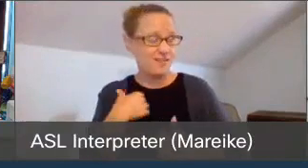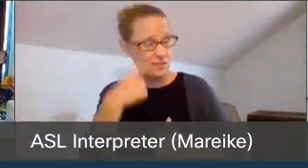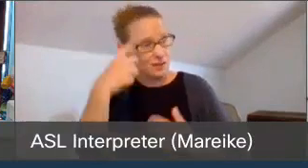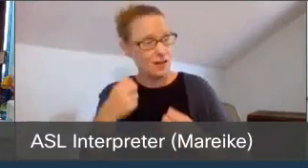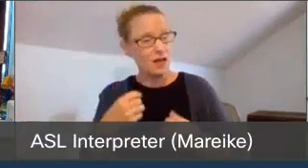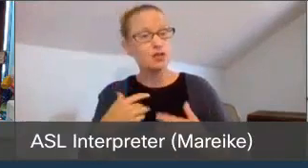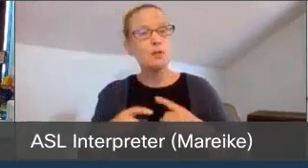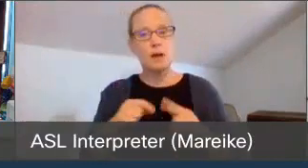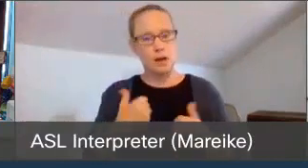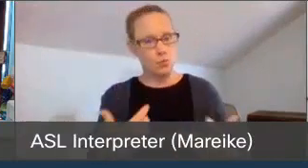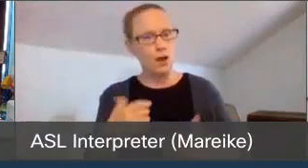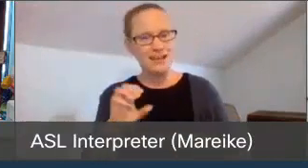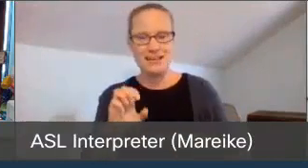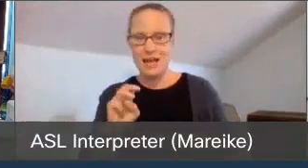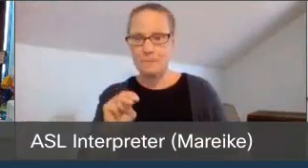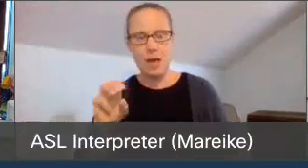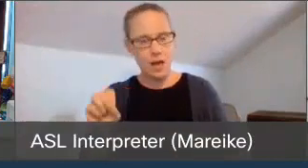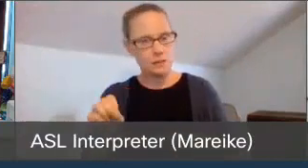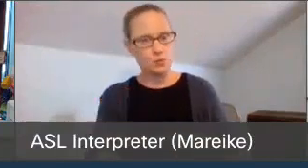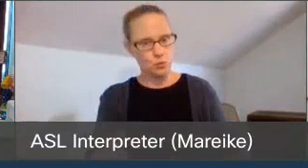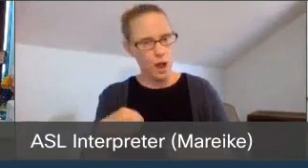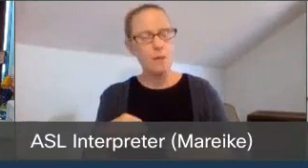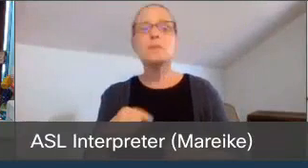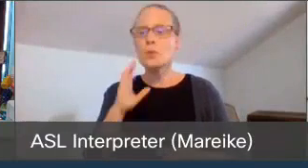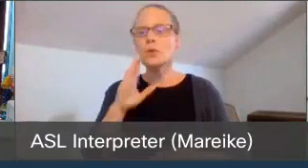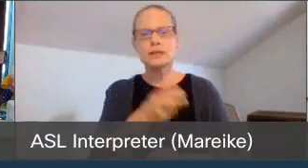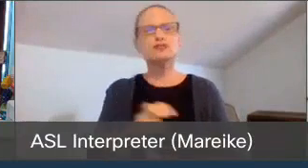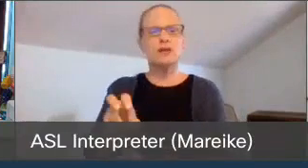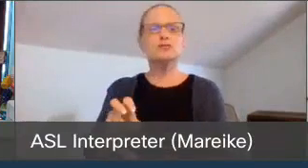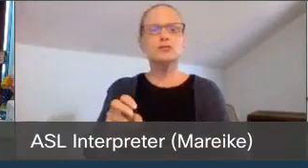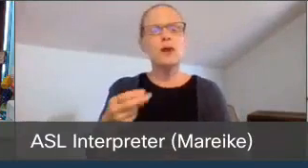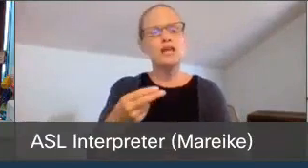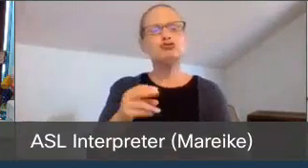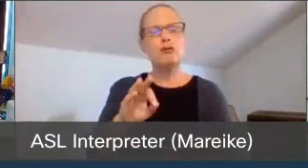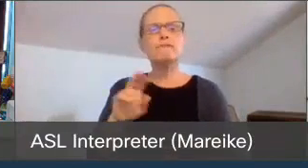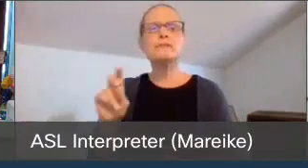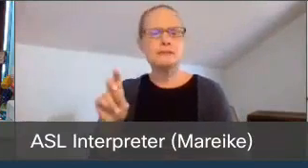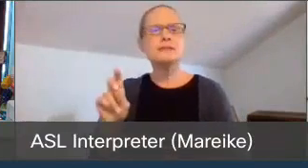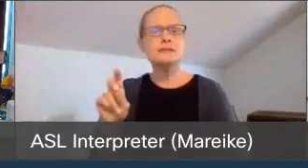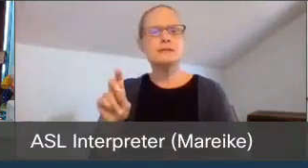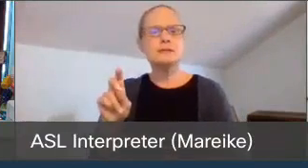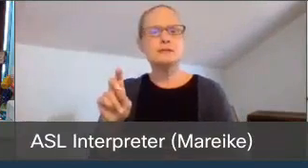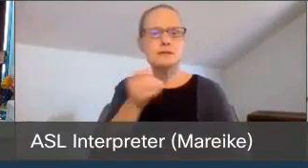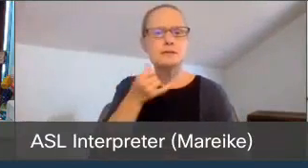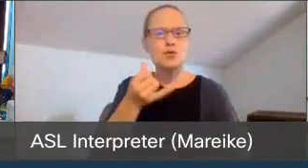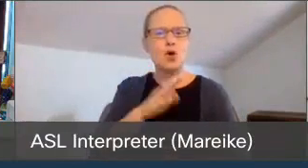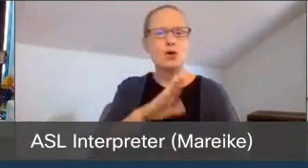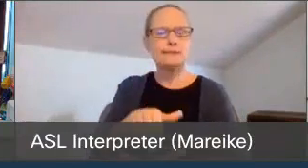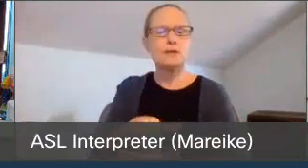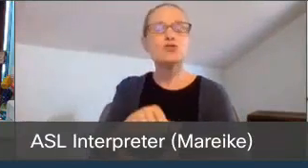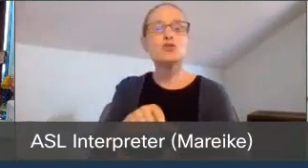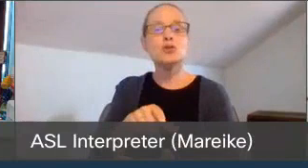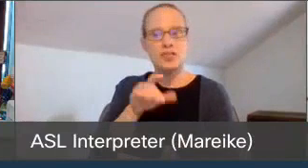want EMS to the hospital, they'll be transferred to an HFD call taker. And that HFD call taker will